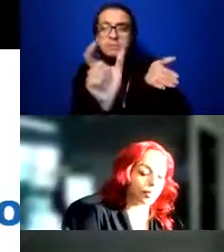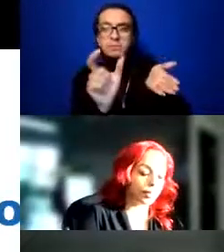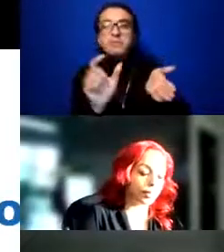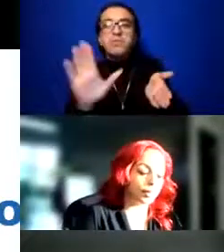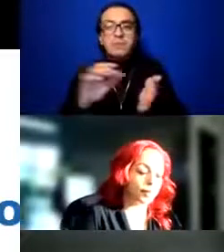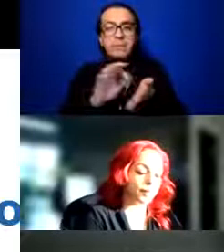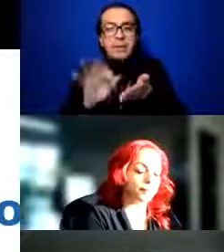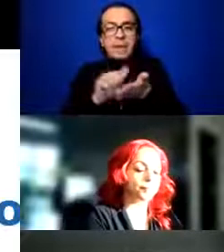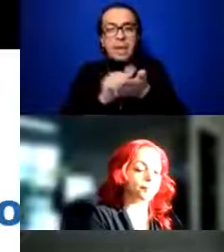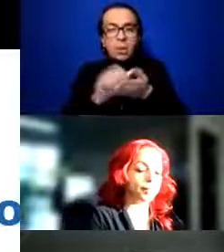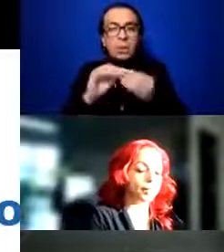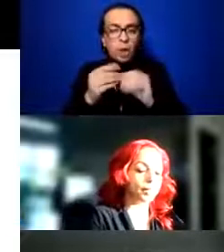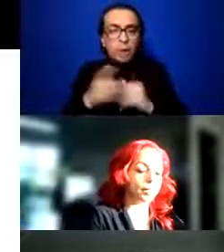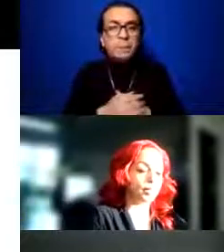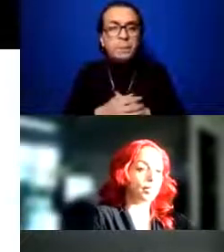forth.